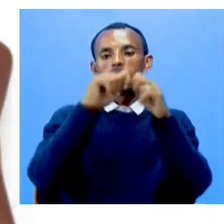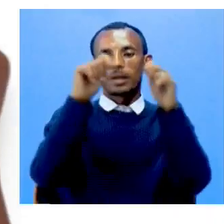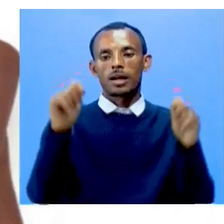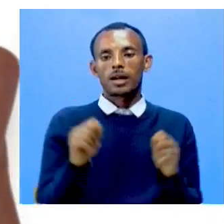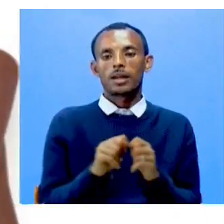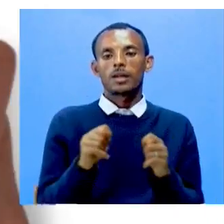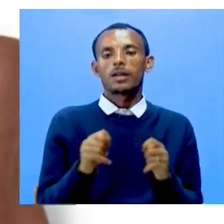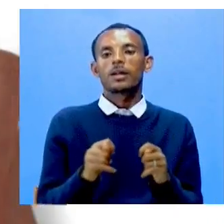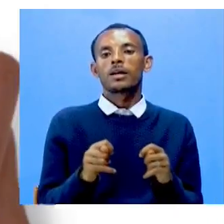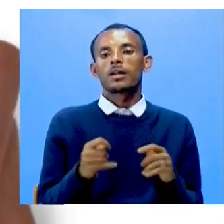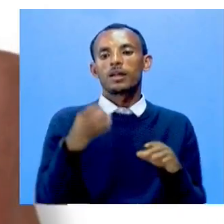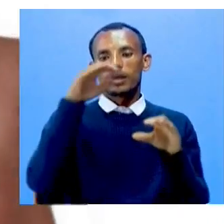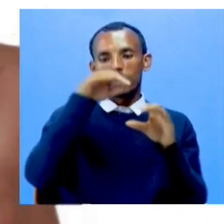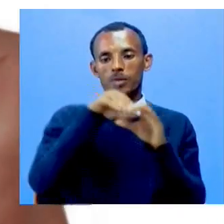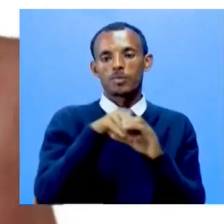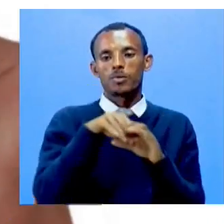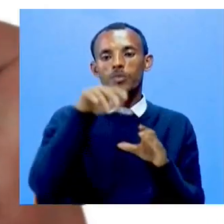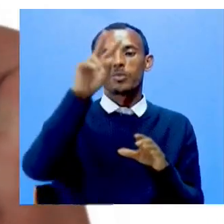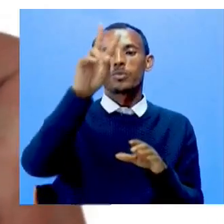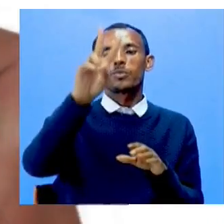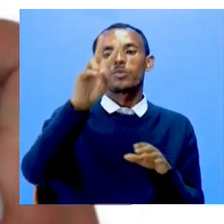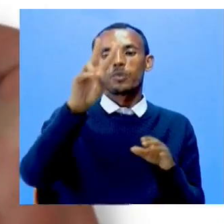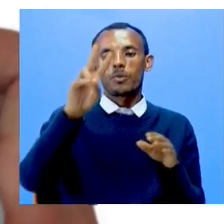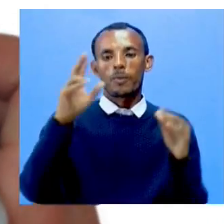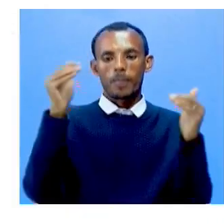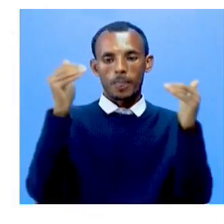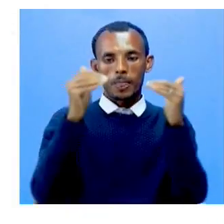into two